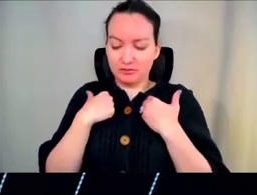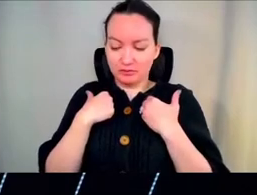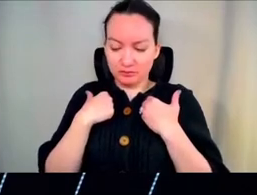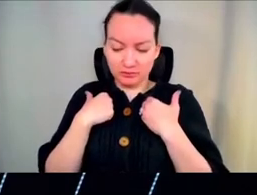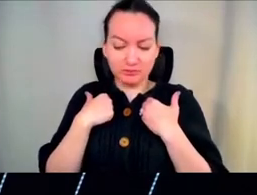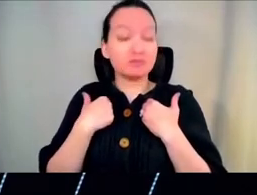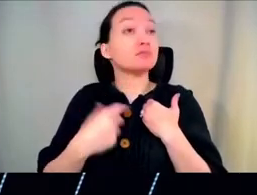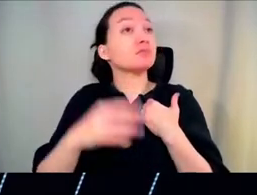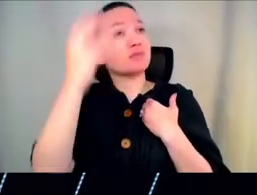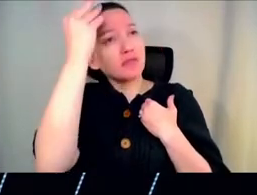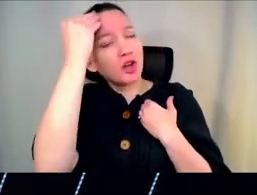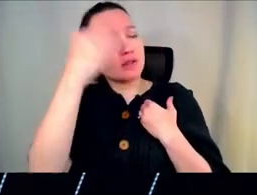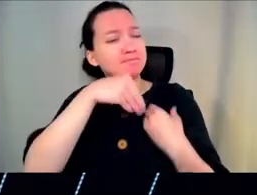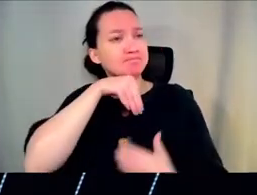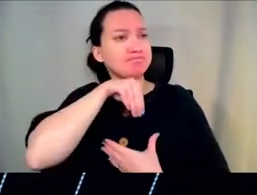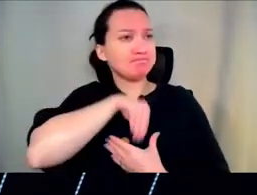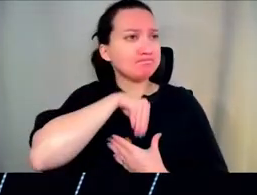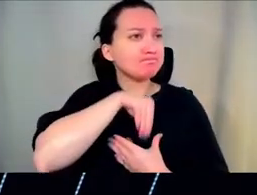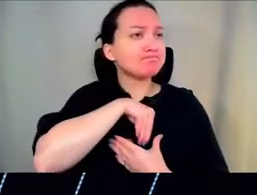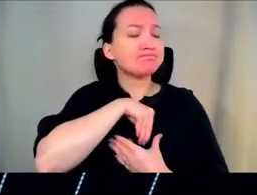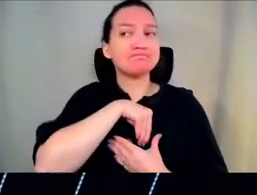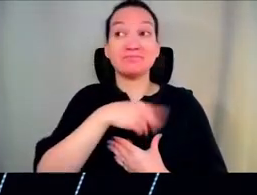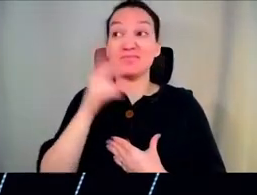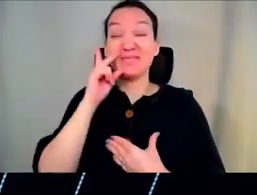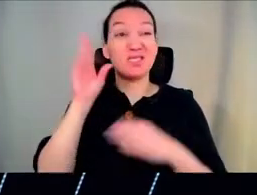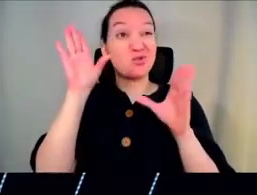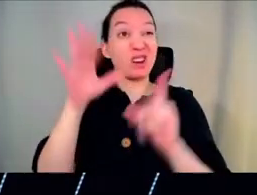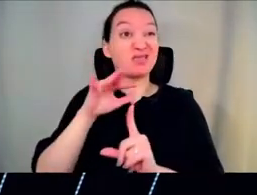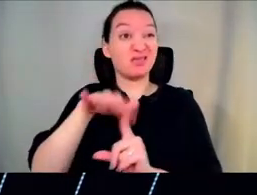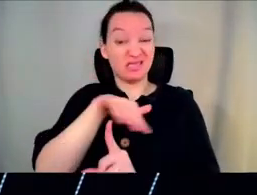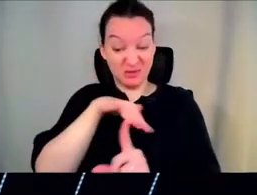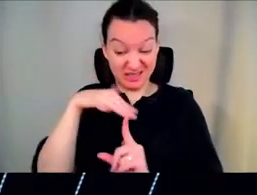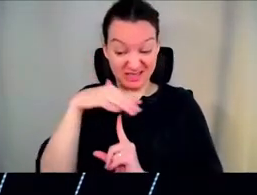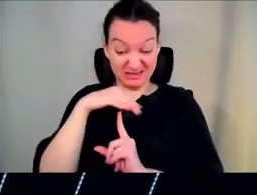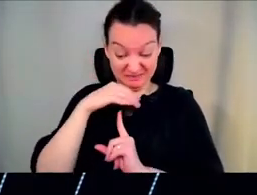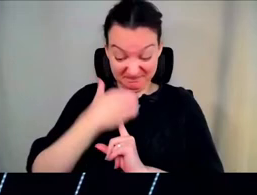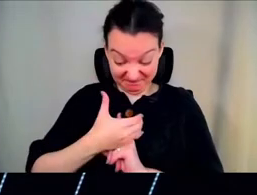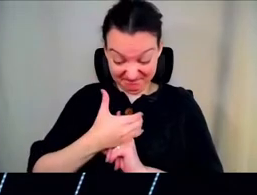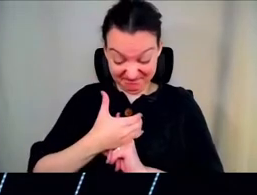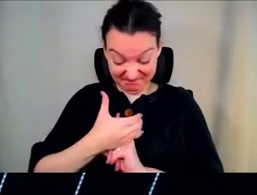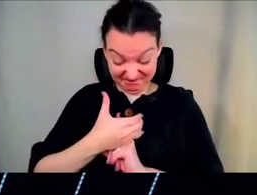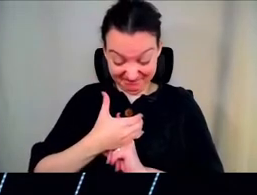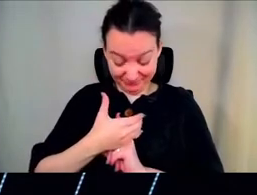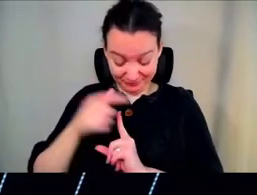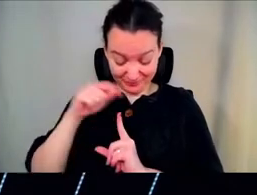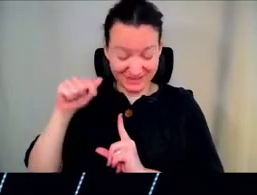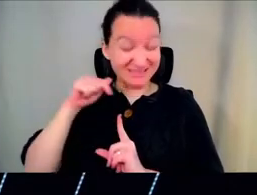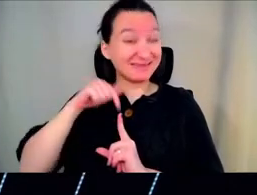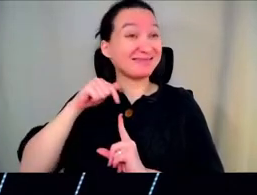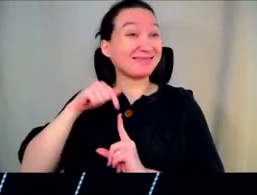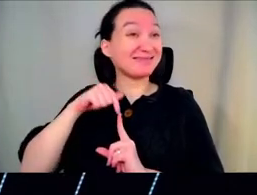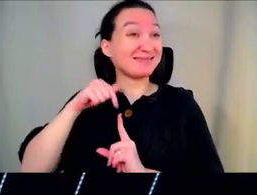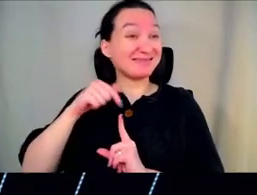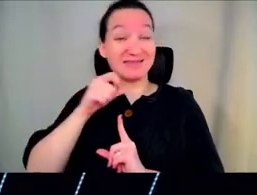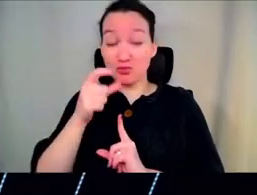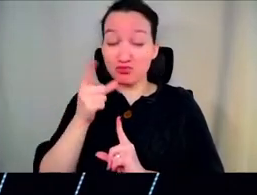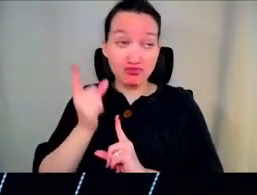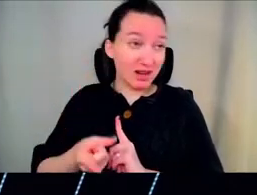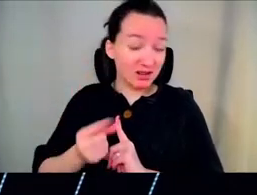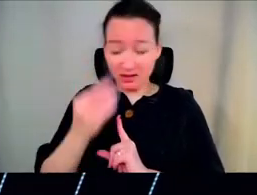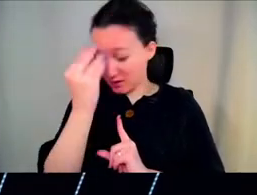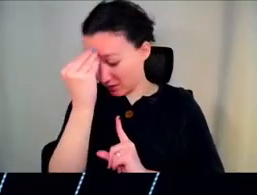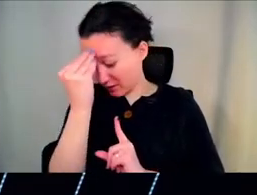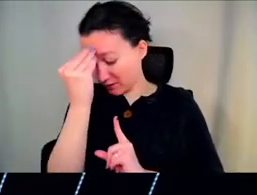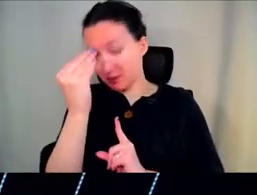What our thoughts and our heart, like, we can look great on the outside and be doing all sorts of wonderful things, but if this is not right, what we're thinking